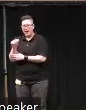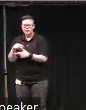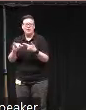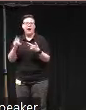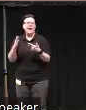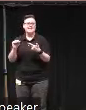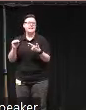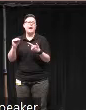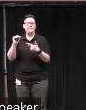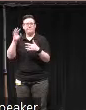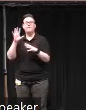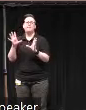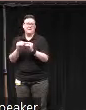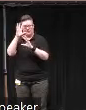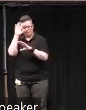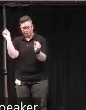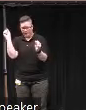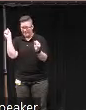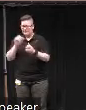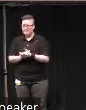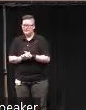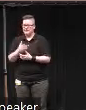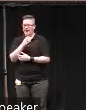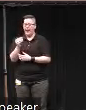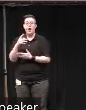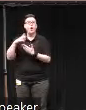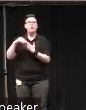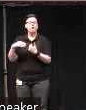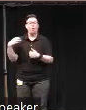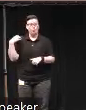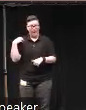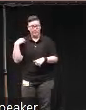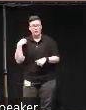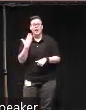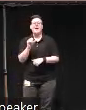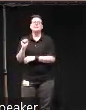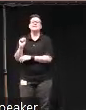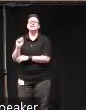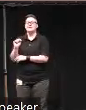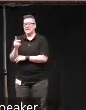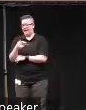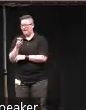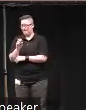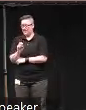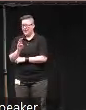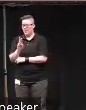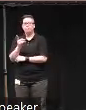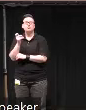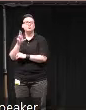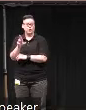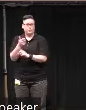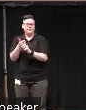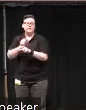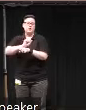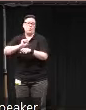meeting president, Ellen Polshek, the ICPM program chair, along with Stephanie Bruder, who